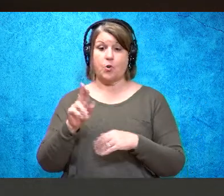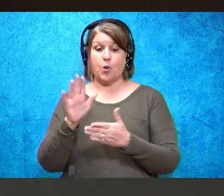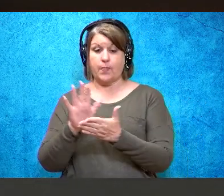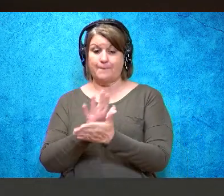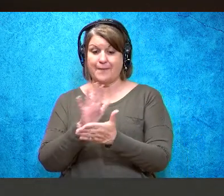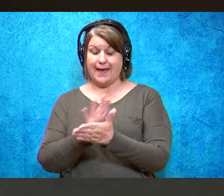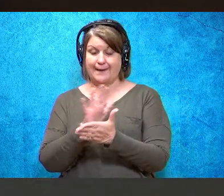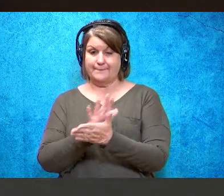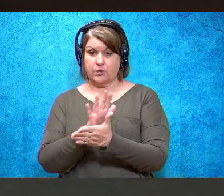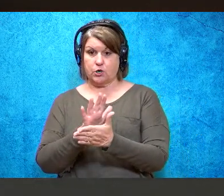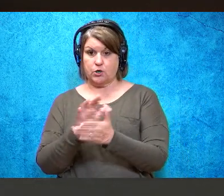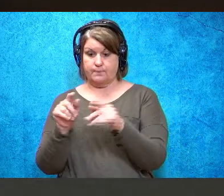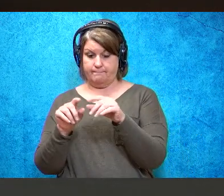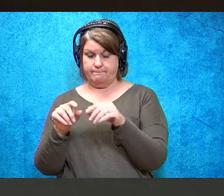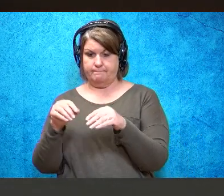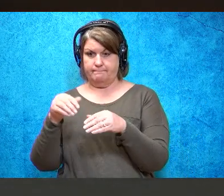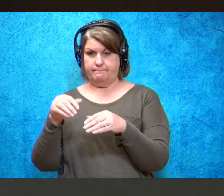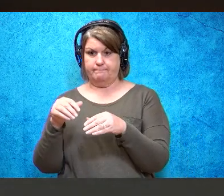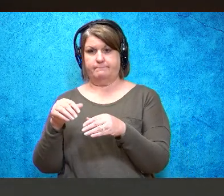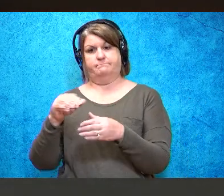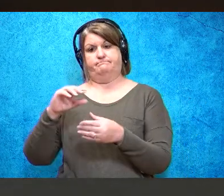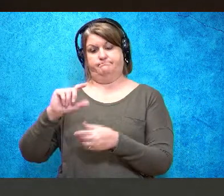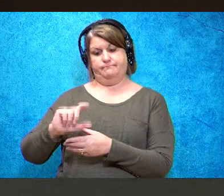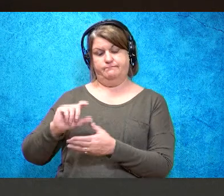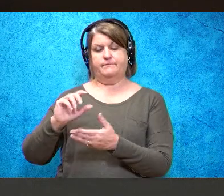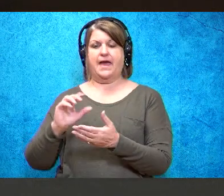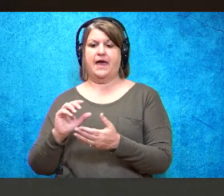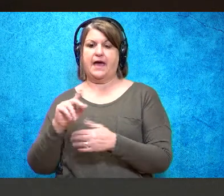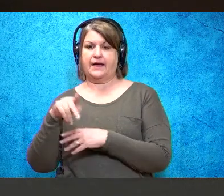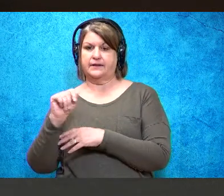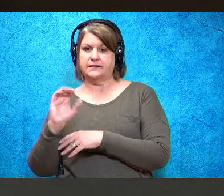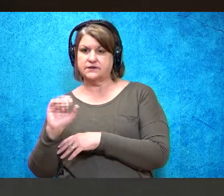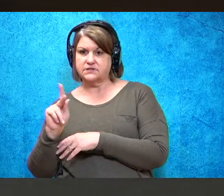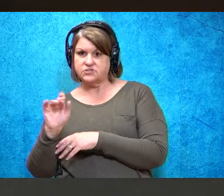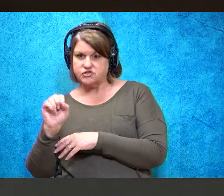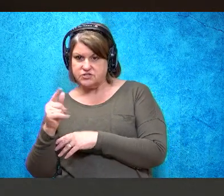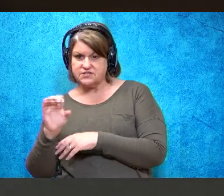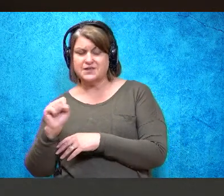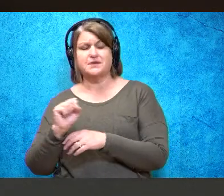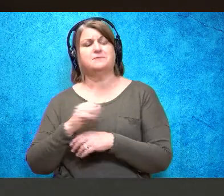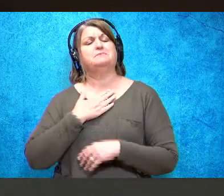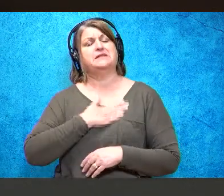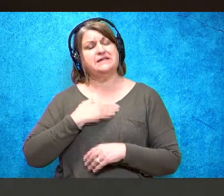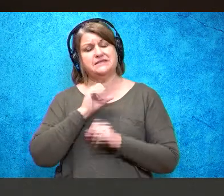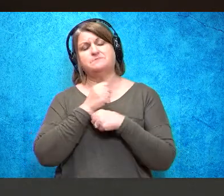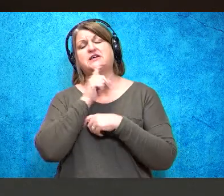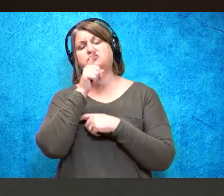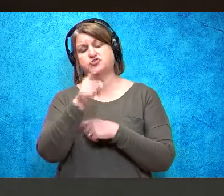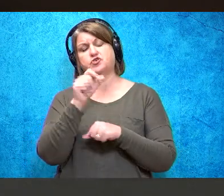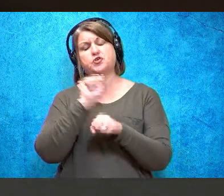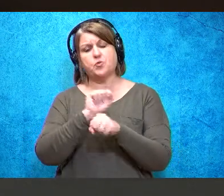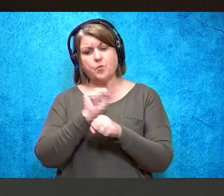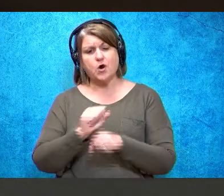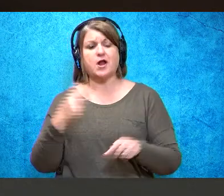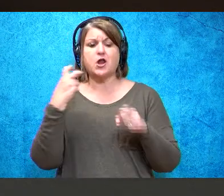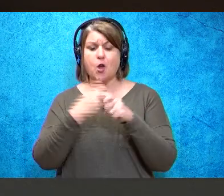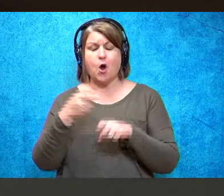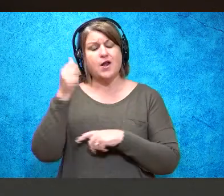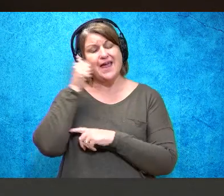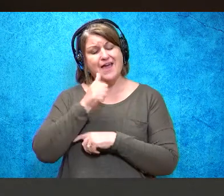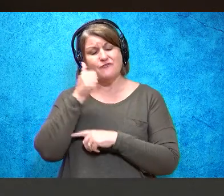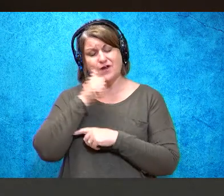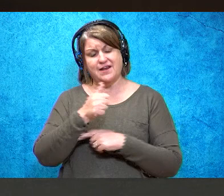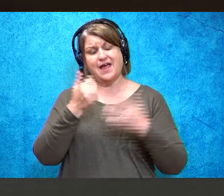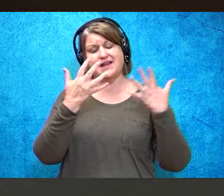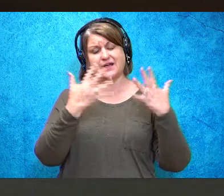you picked up from your school, please make sure that you're working hard every day to complete your schoolwork